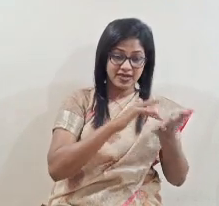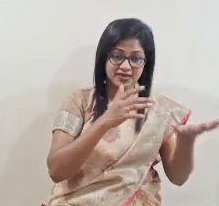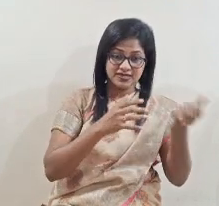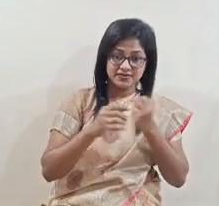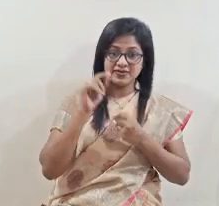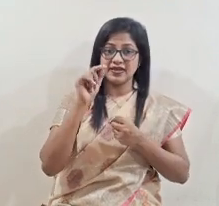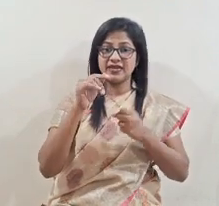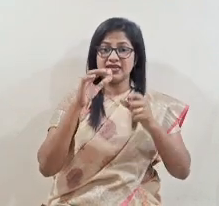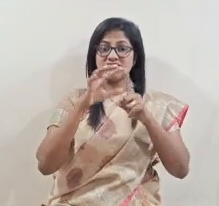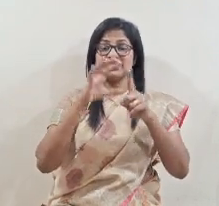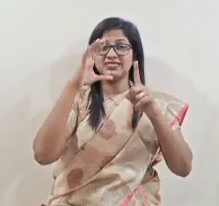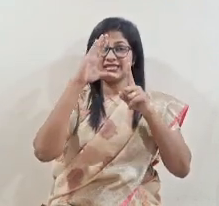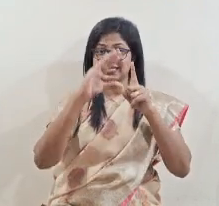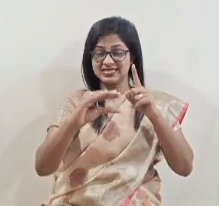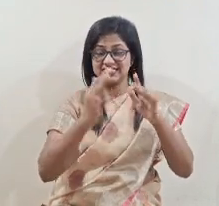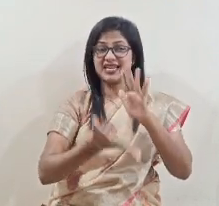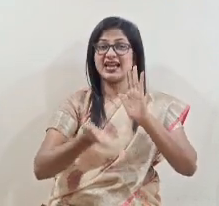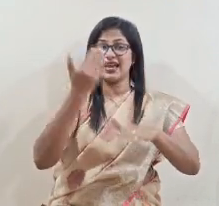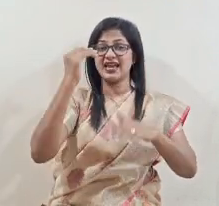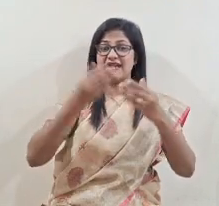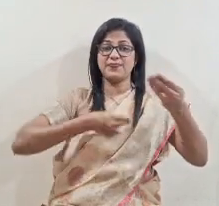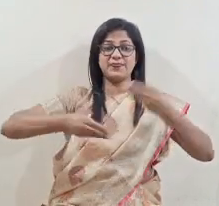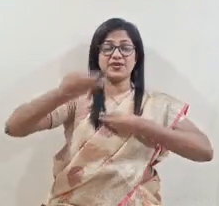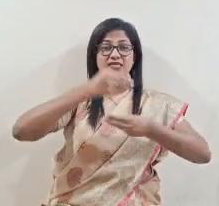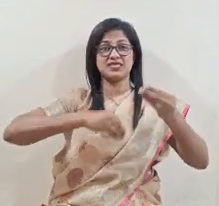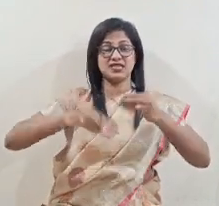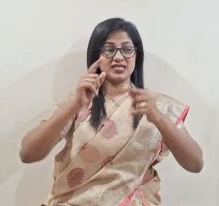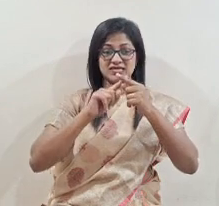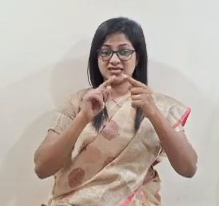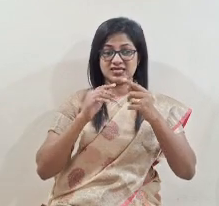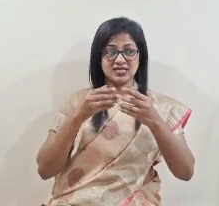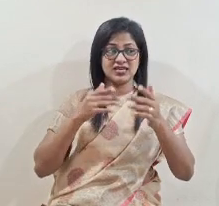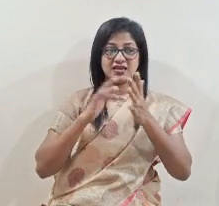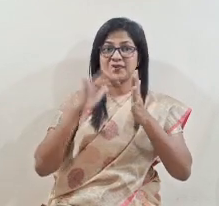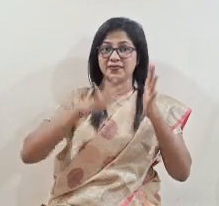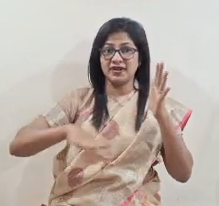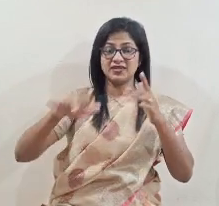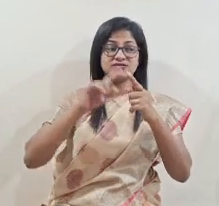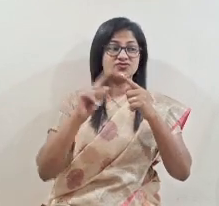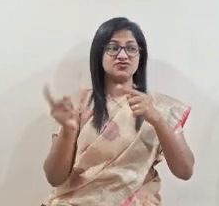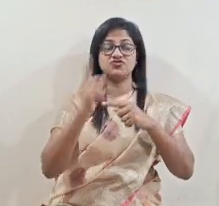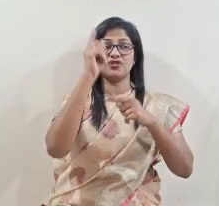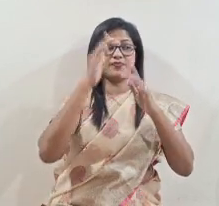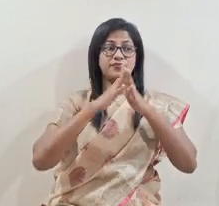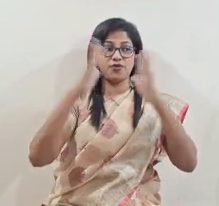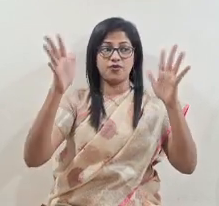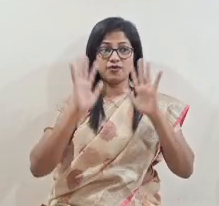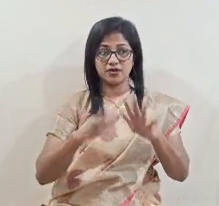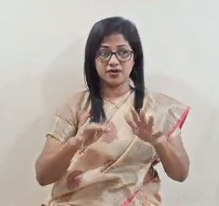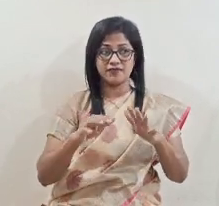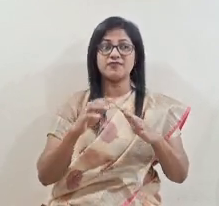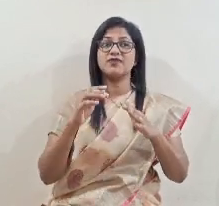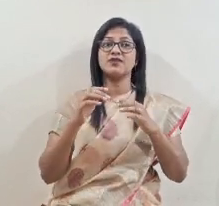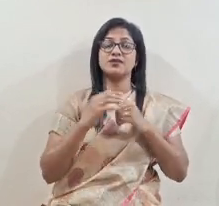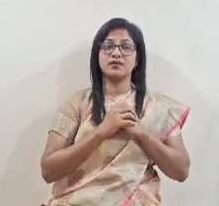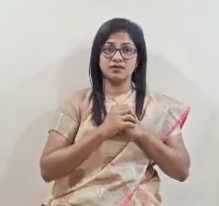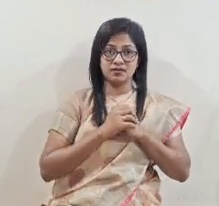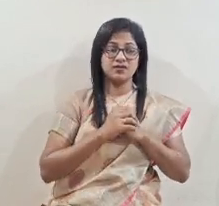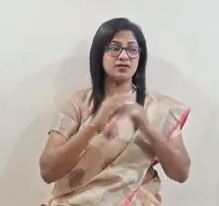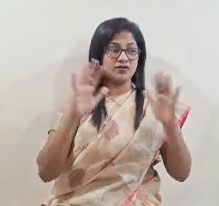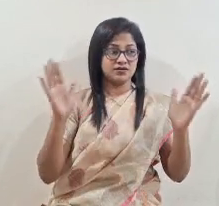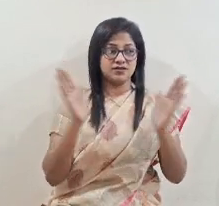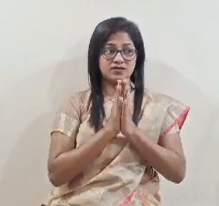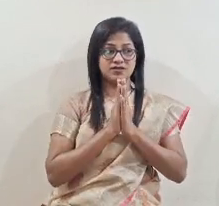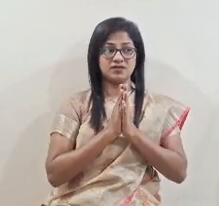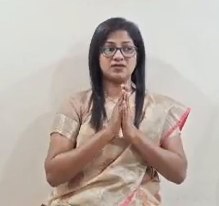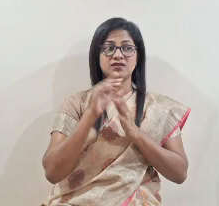potential. So we can club those two. We can find the we can also use that to